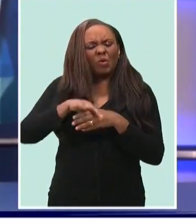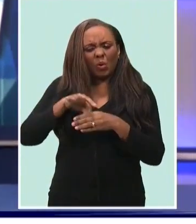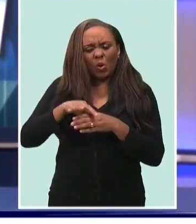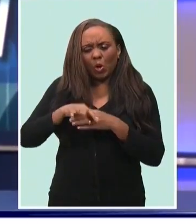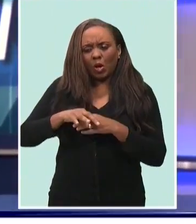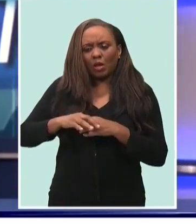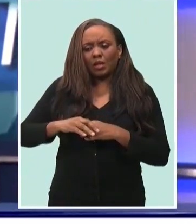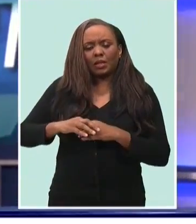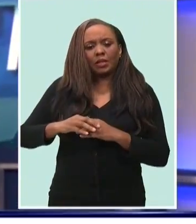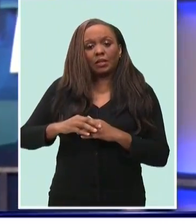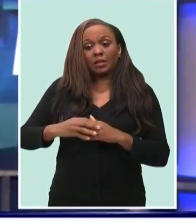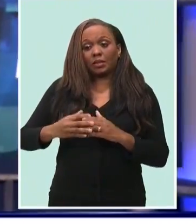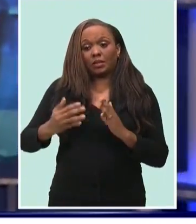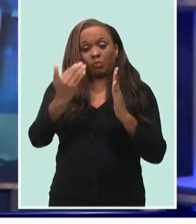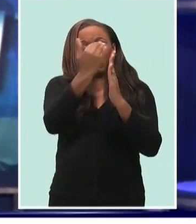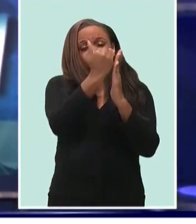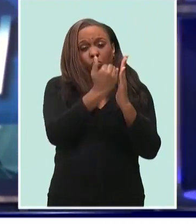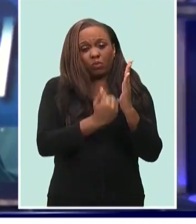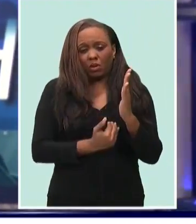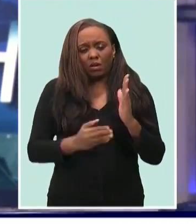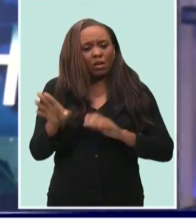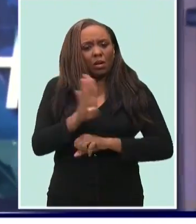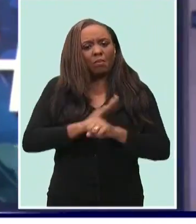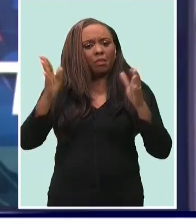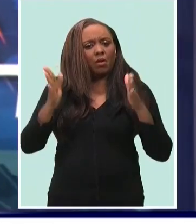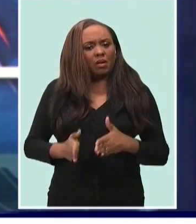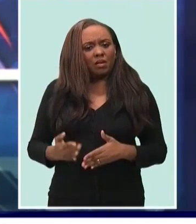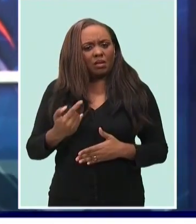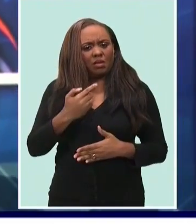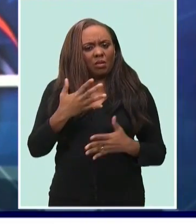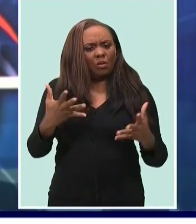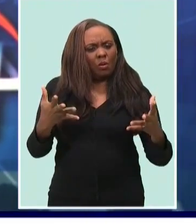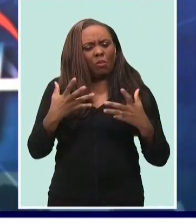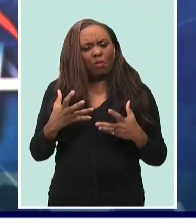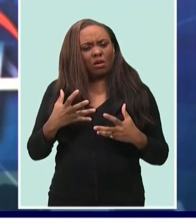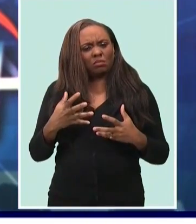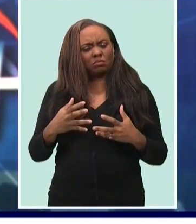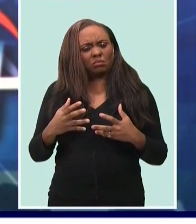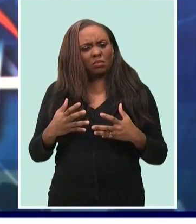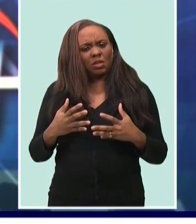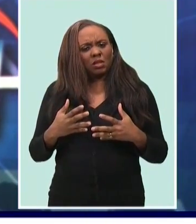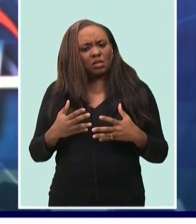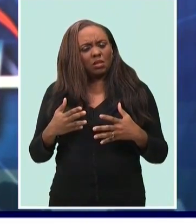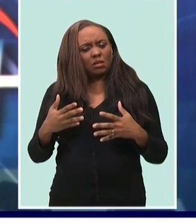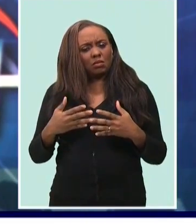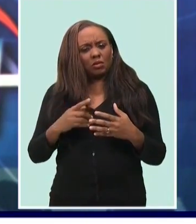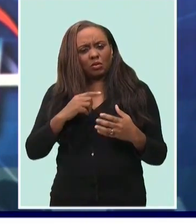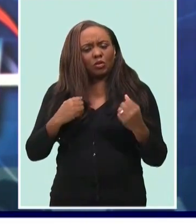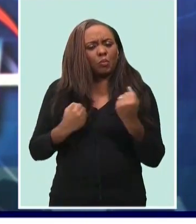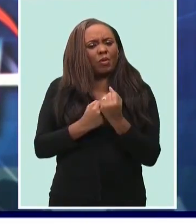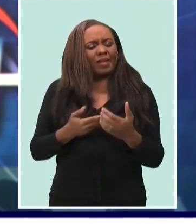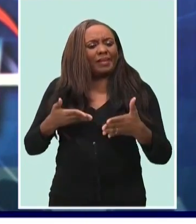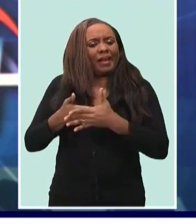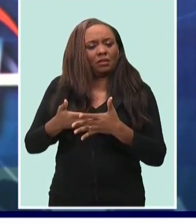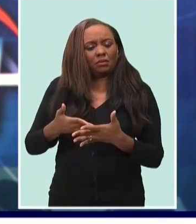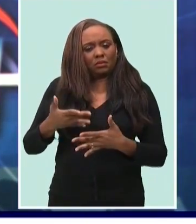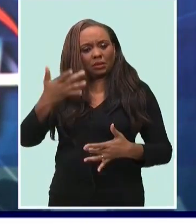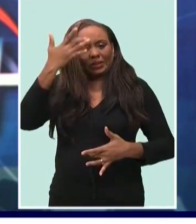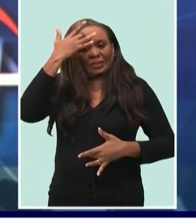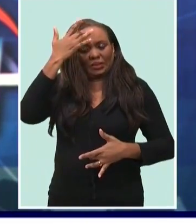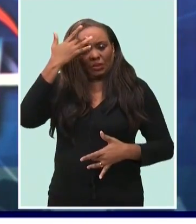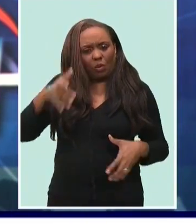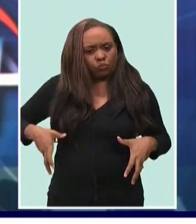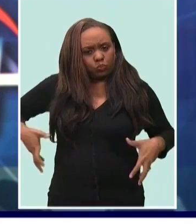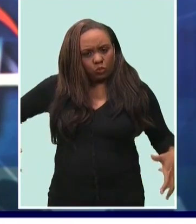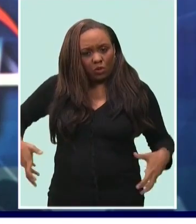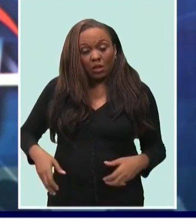of Barbados shows that Barbadians have a sense of urgency and a strong desire to take action against that disease. Our Shane Jones joins us